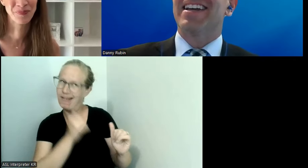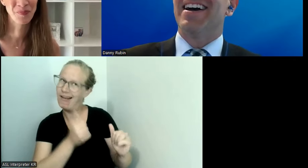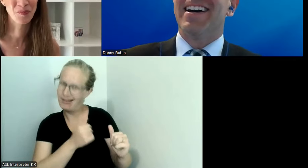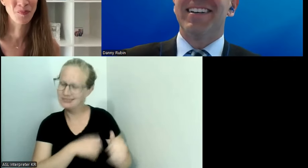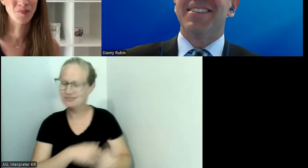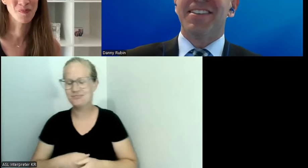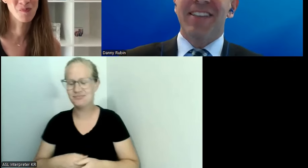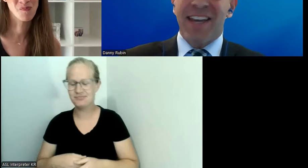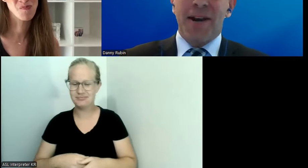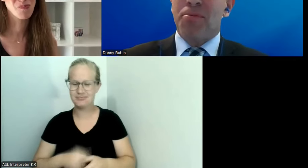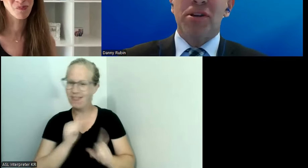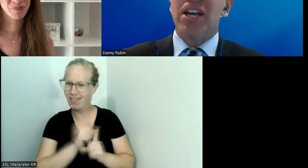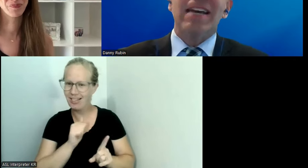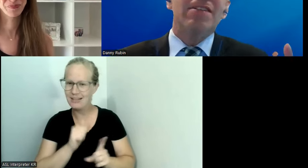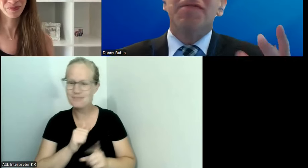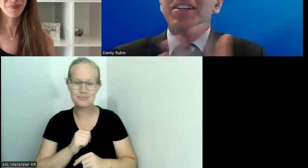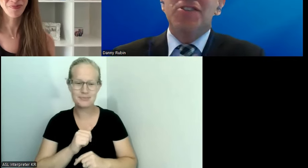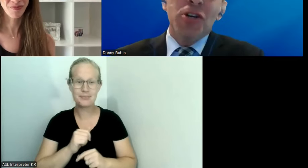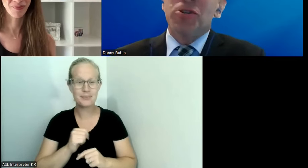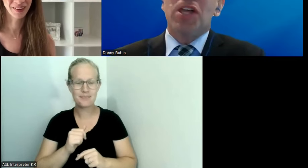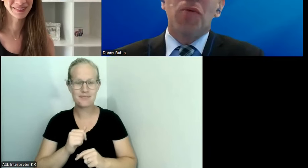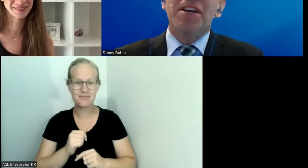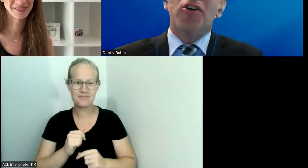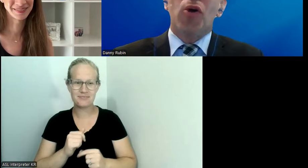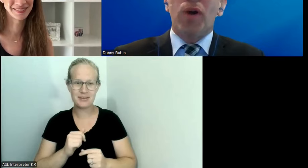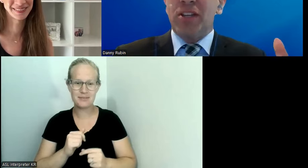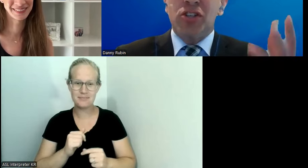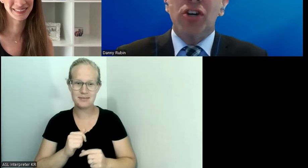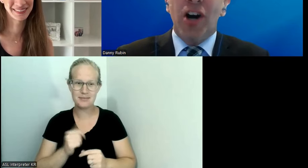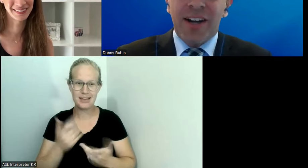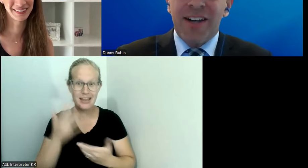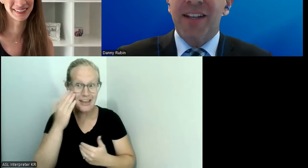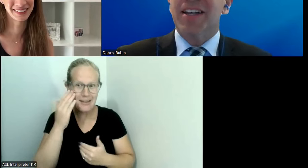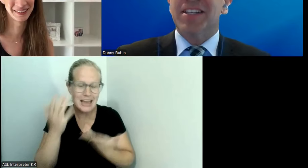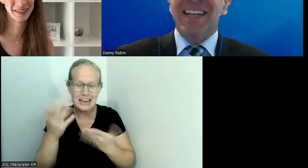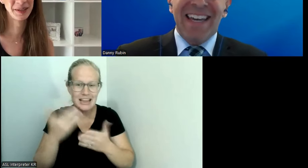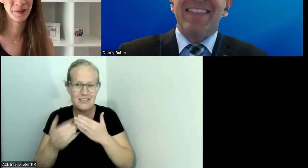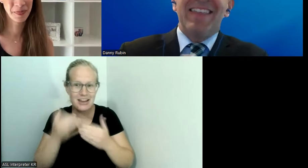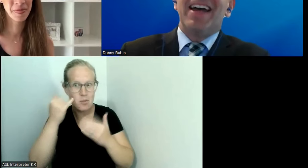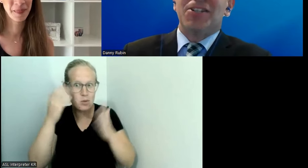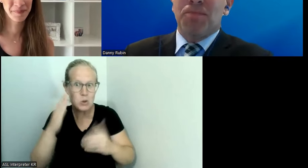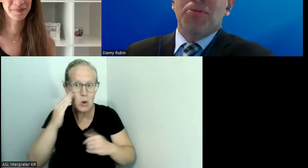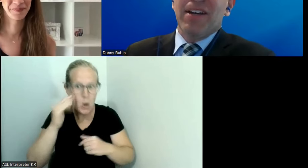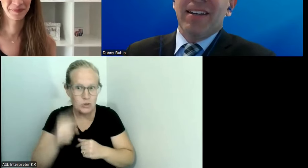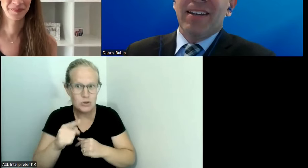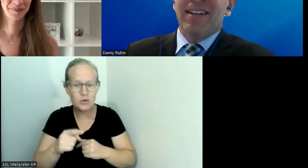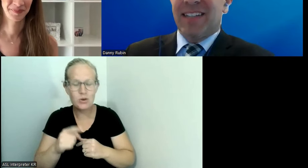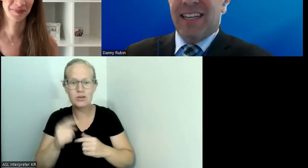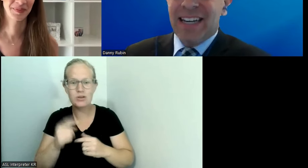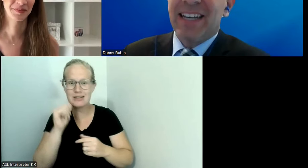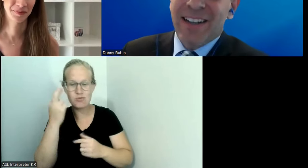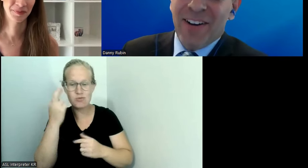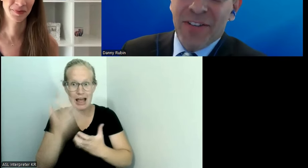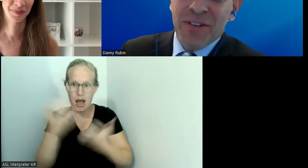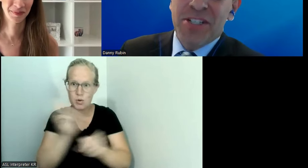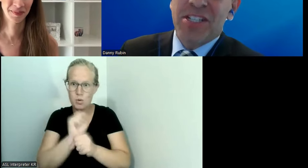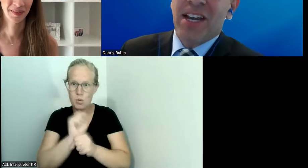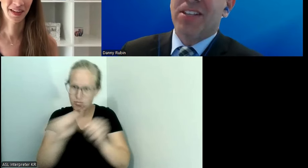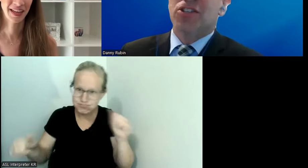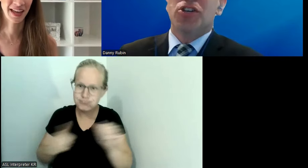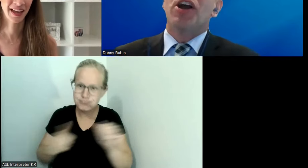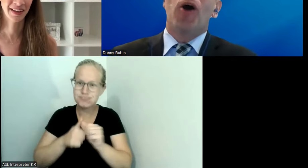Right. It's like, uh, they can't appreciate it. even if they knew it they would never know what it took to get that to print, to get it